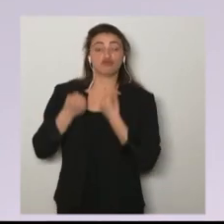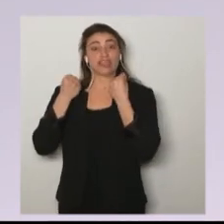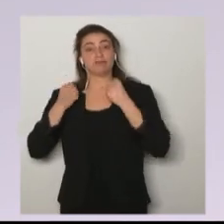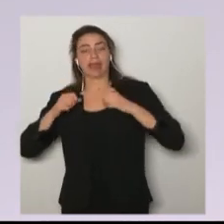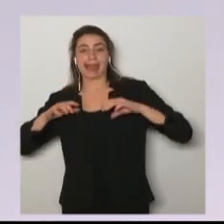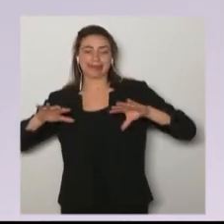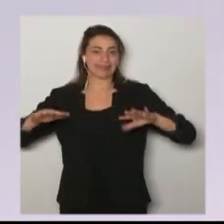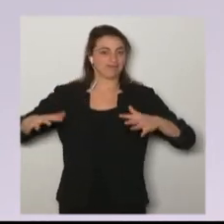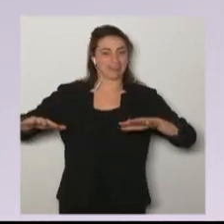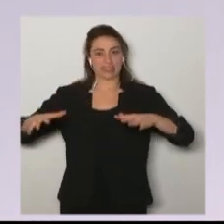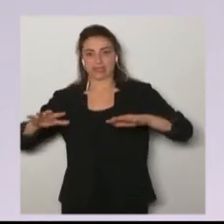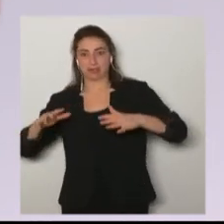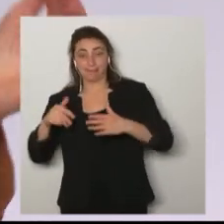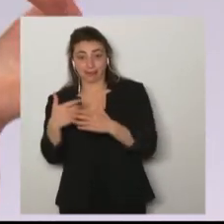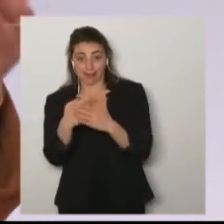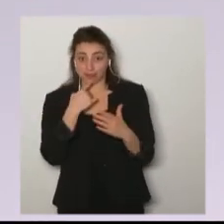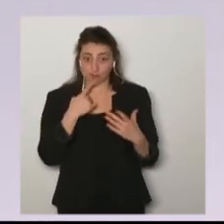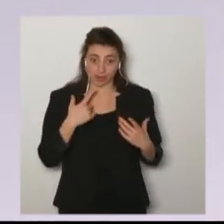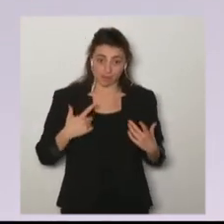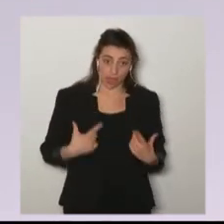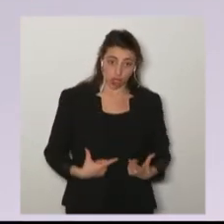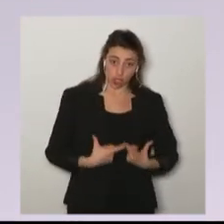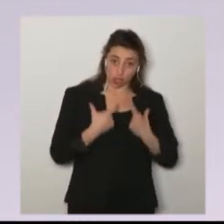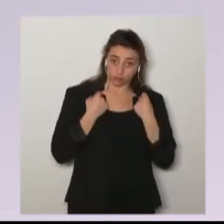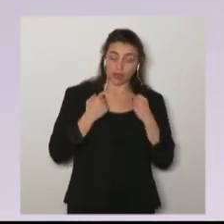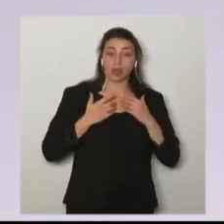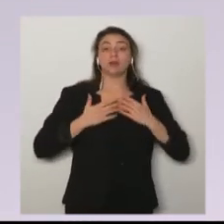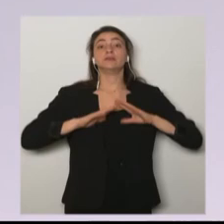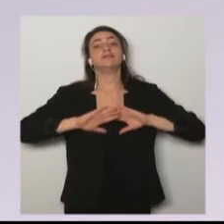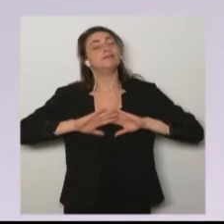after having had this trajectory.